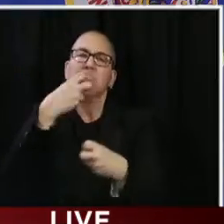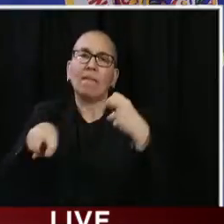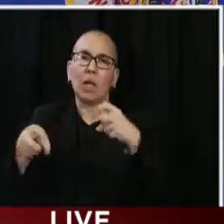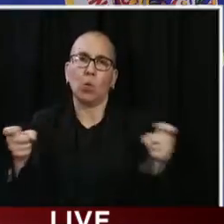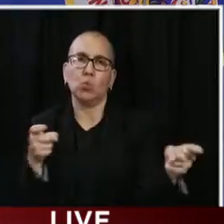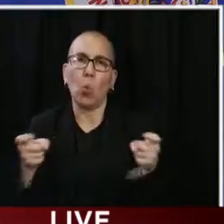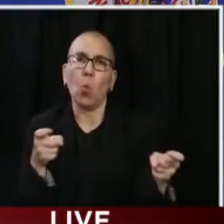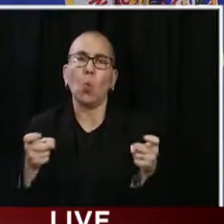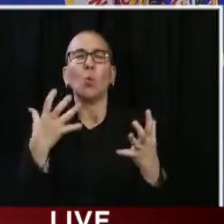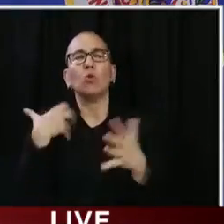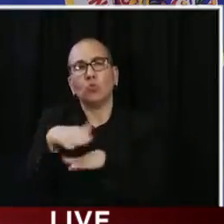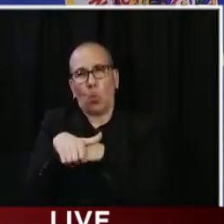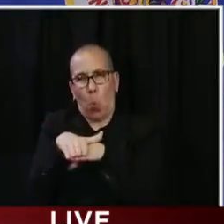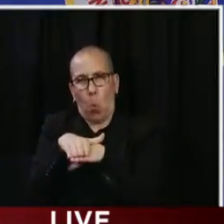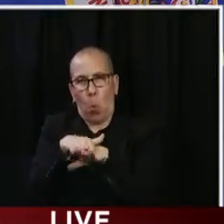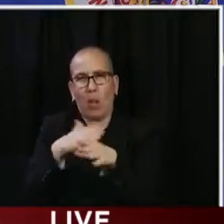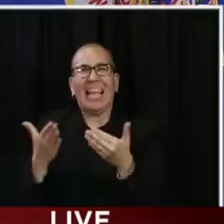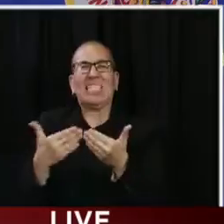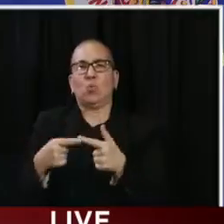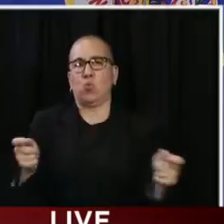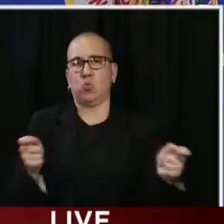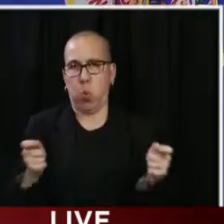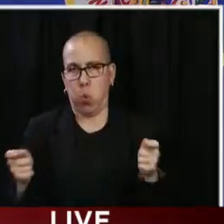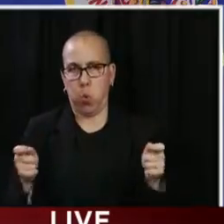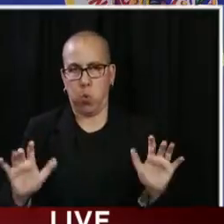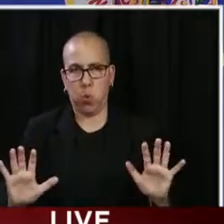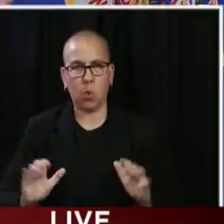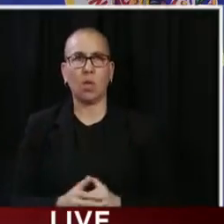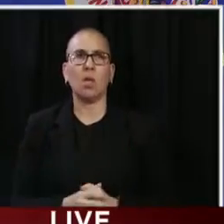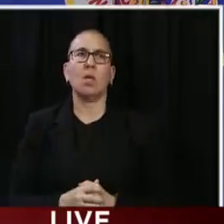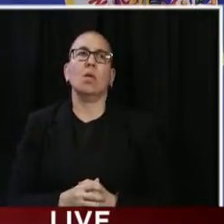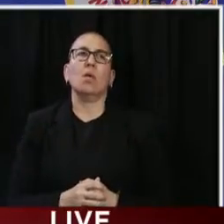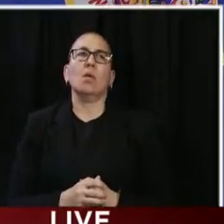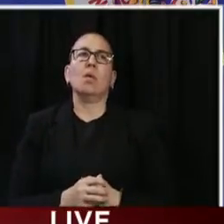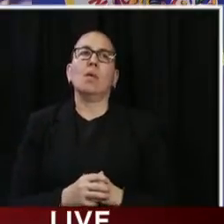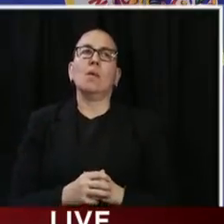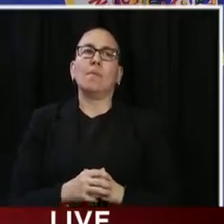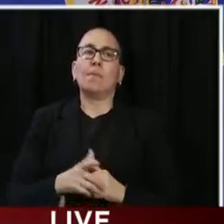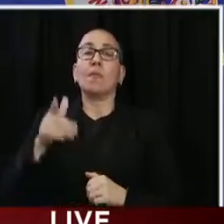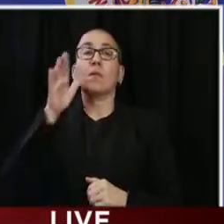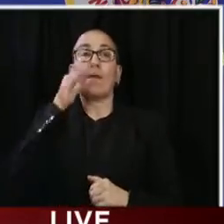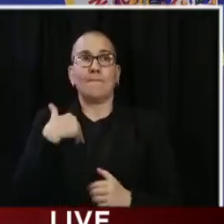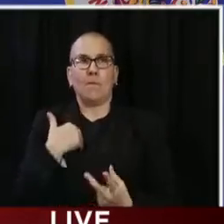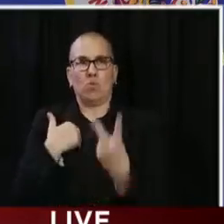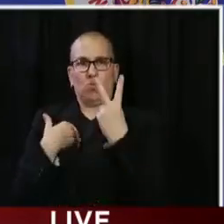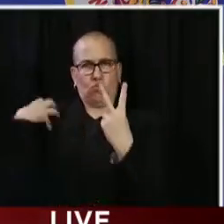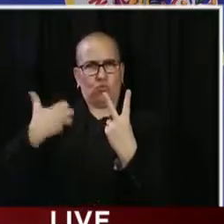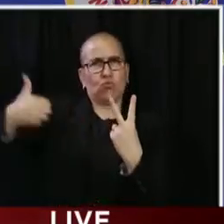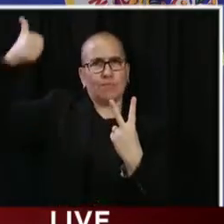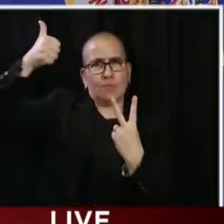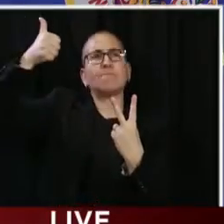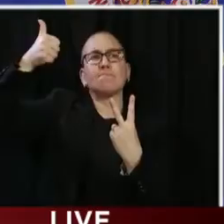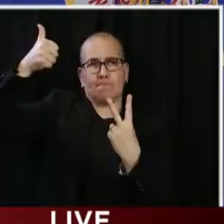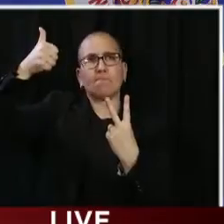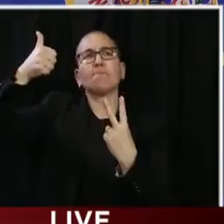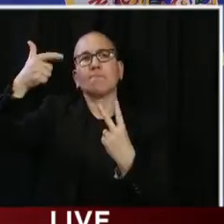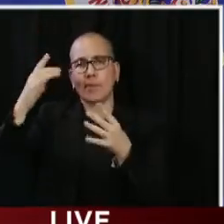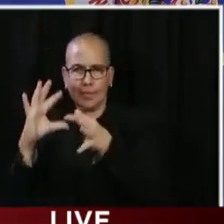1st Stay Safe Minnesota, but understanding you've got two other commissioners in here today. You